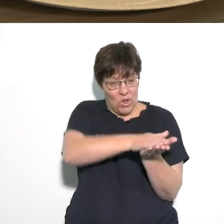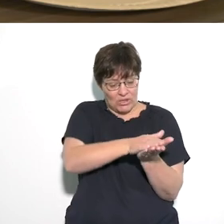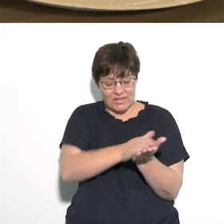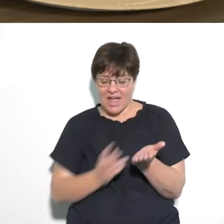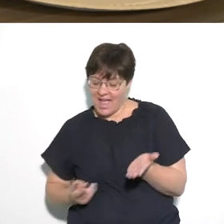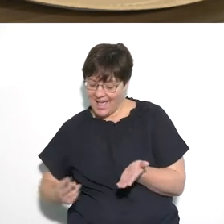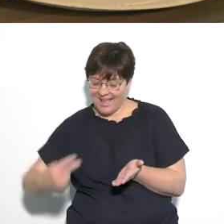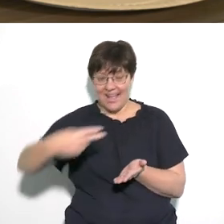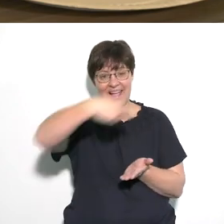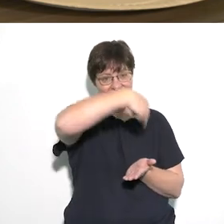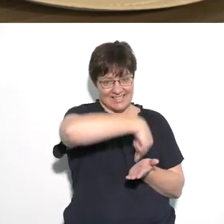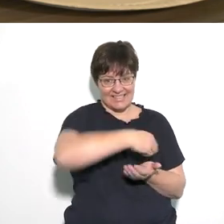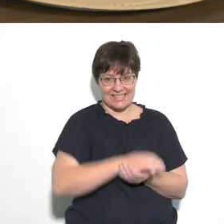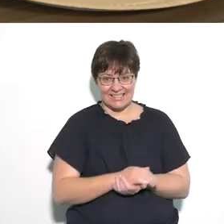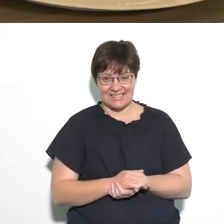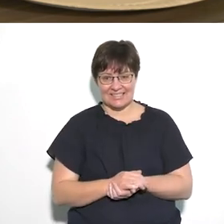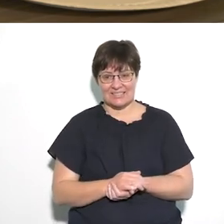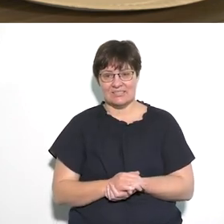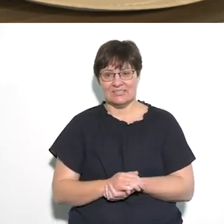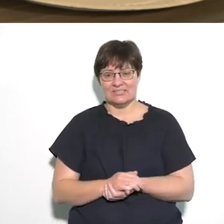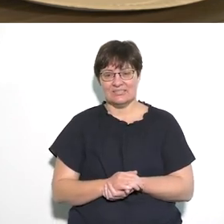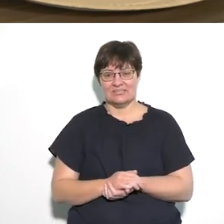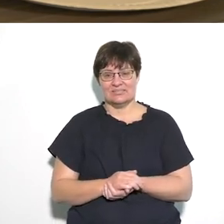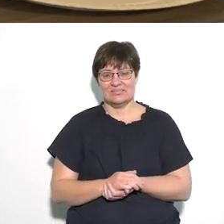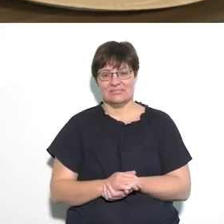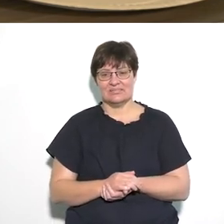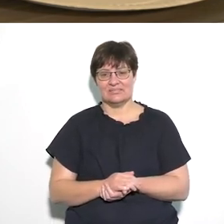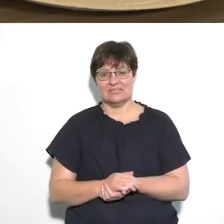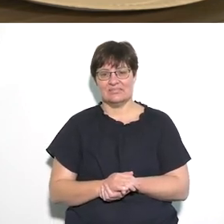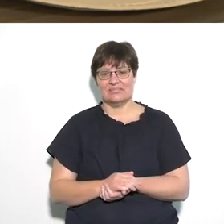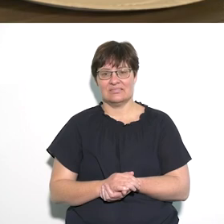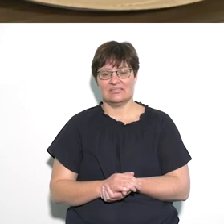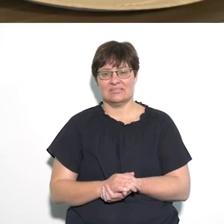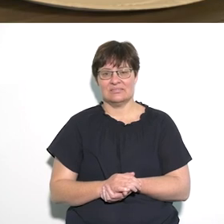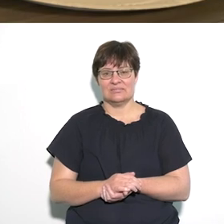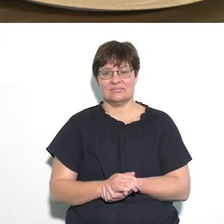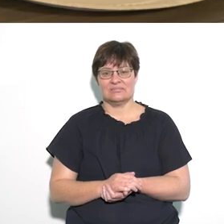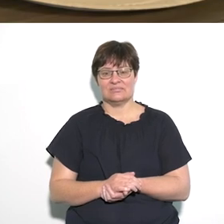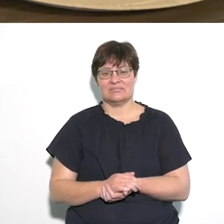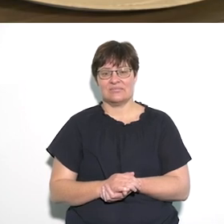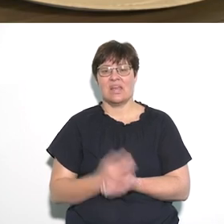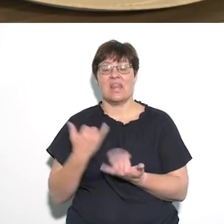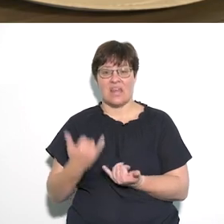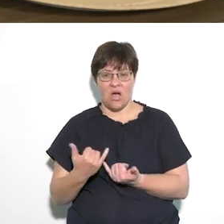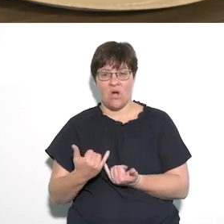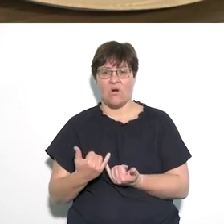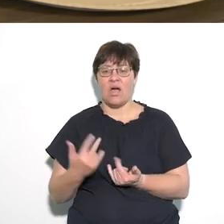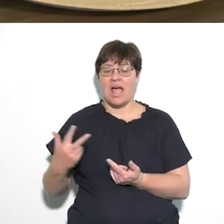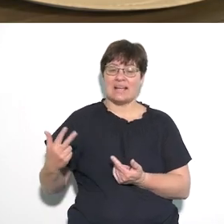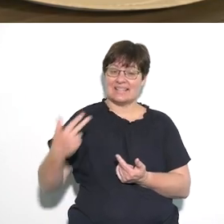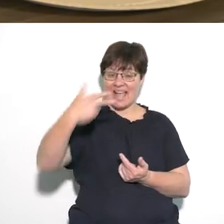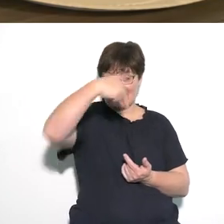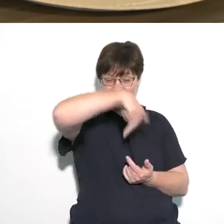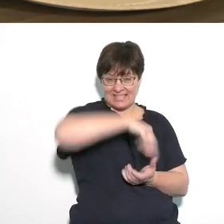over and you press down and you take your piece of paper and you cut